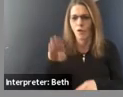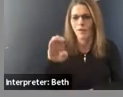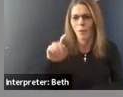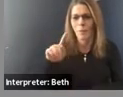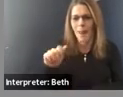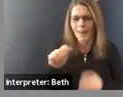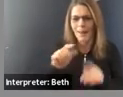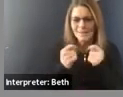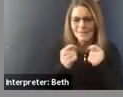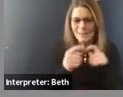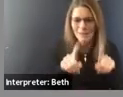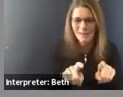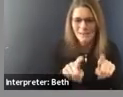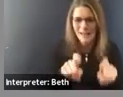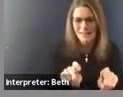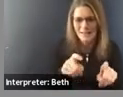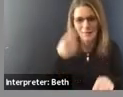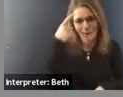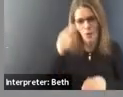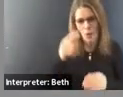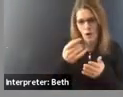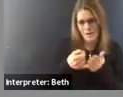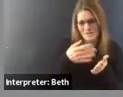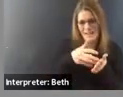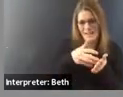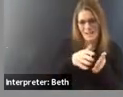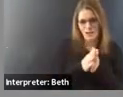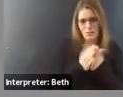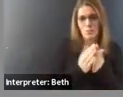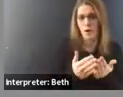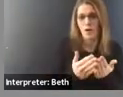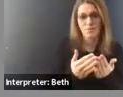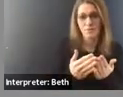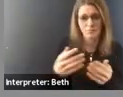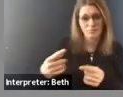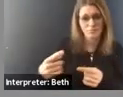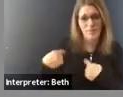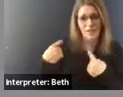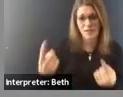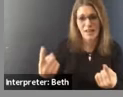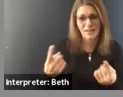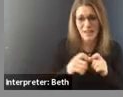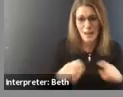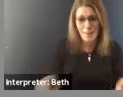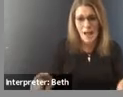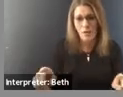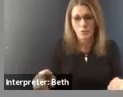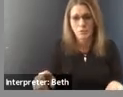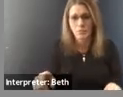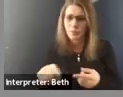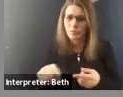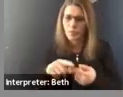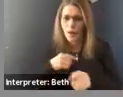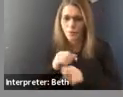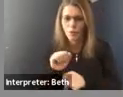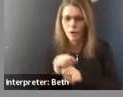out and since being at Autodesk. I use Photoshop and Illustrator a little.